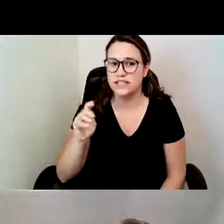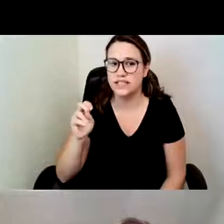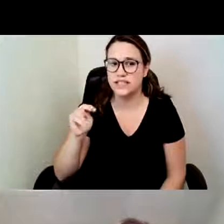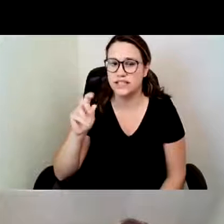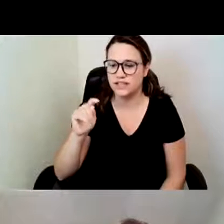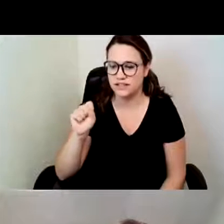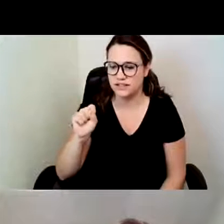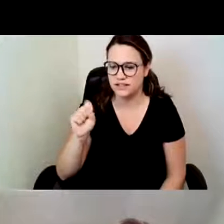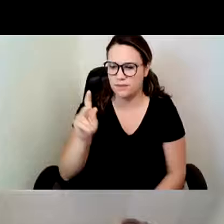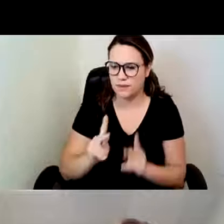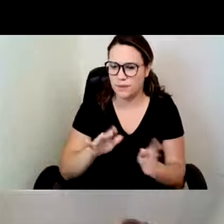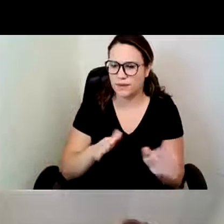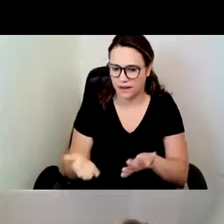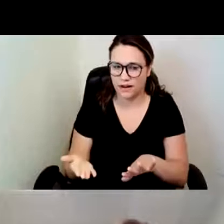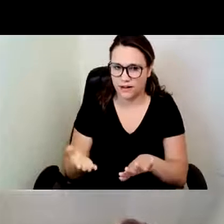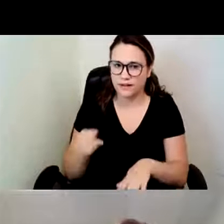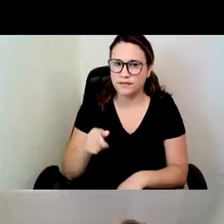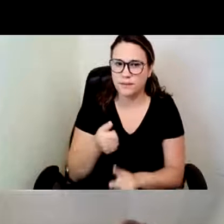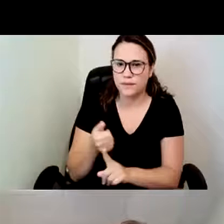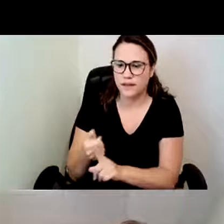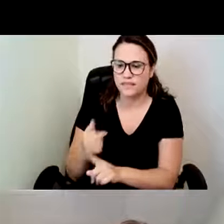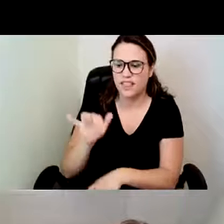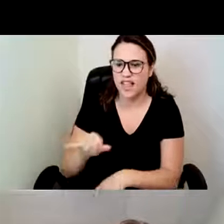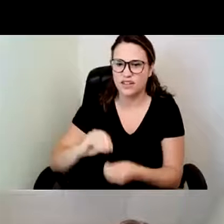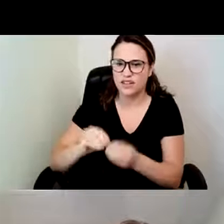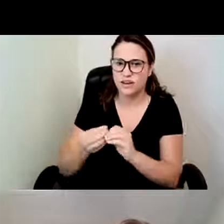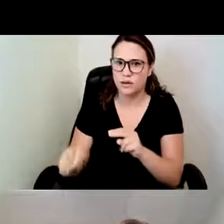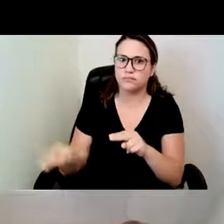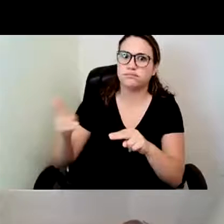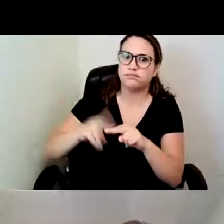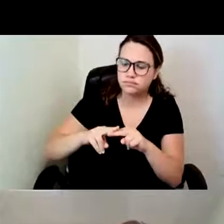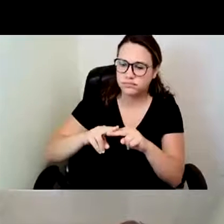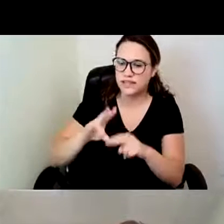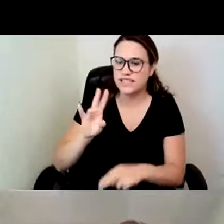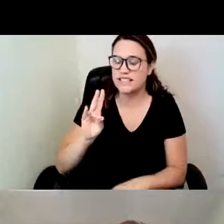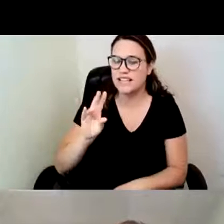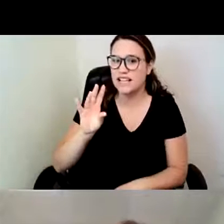causal role in their death has increased by 72%.